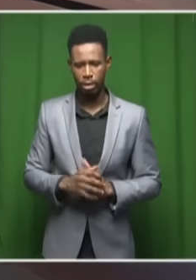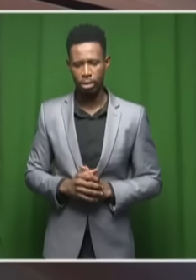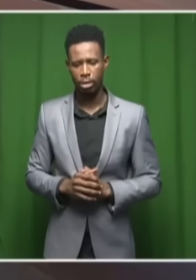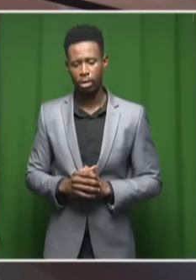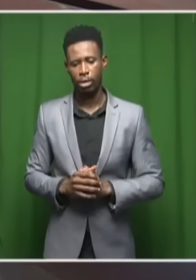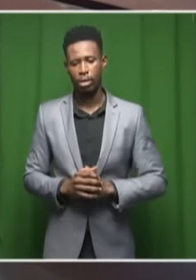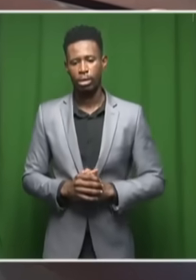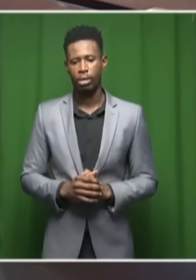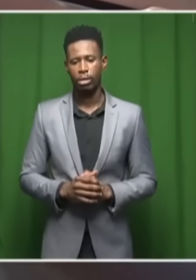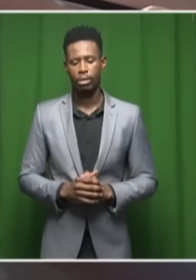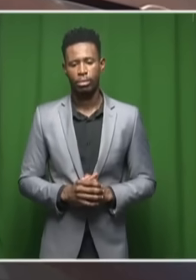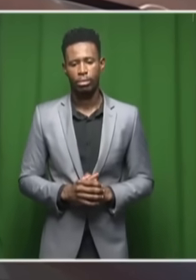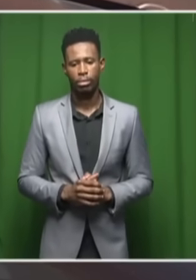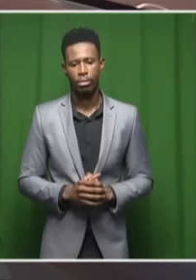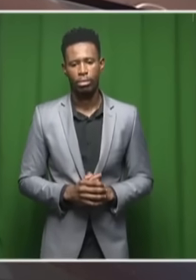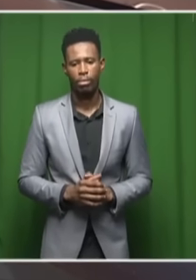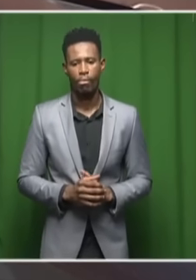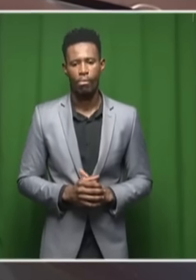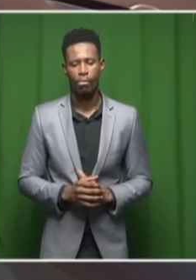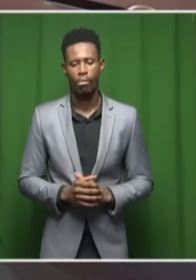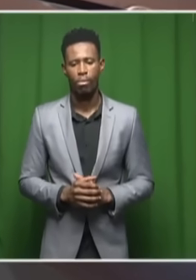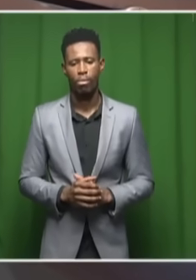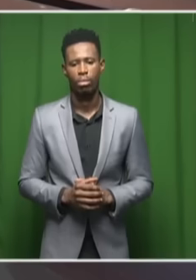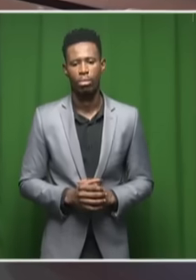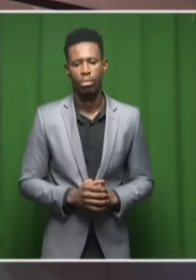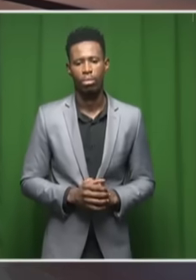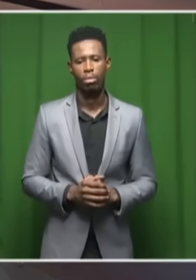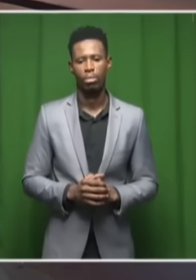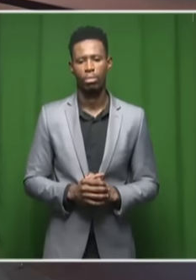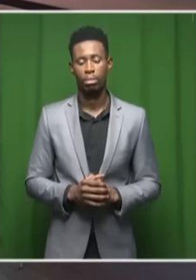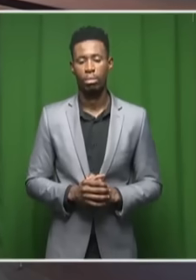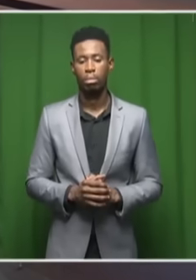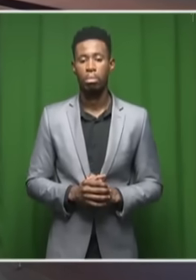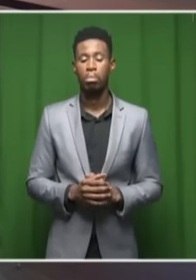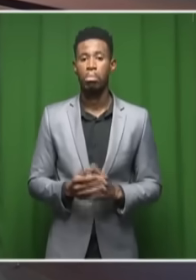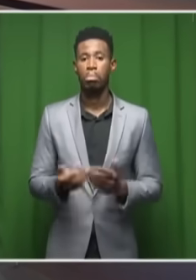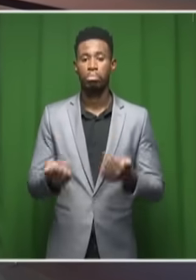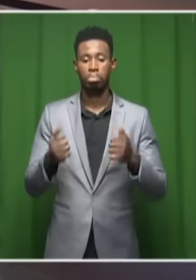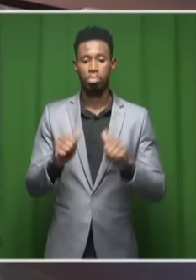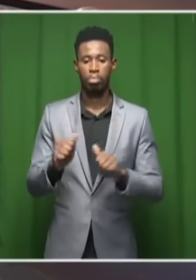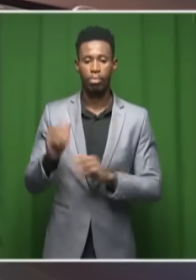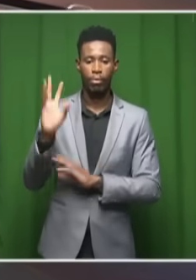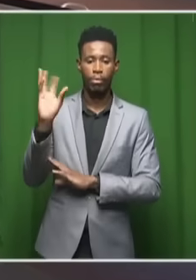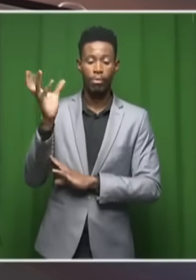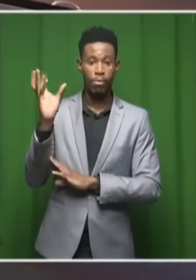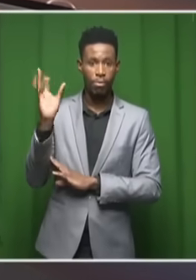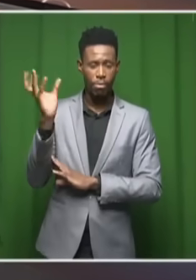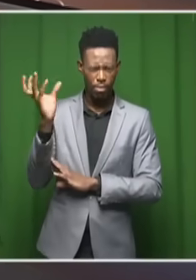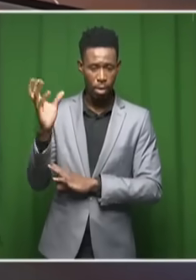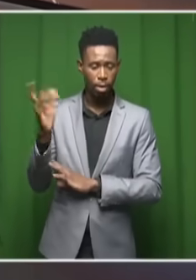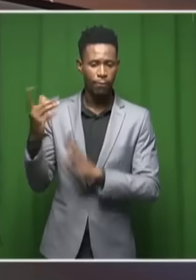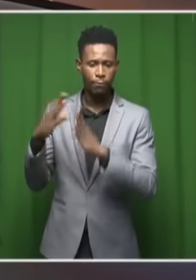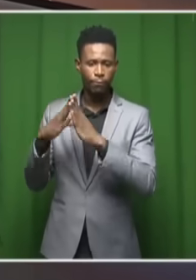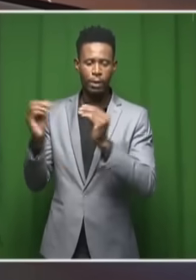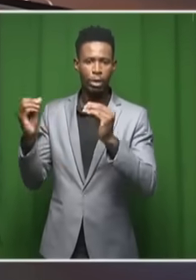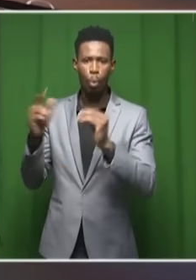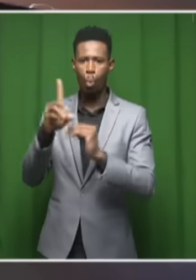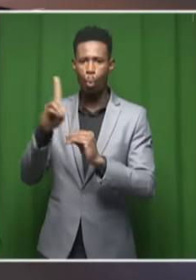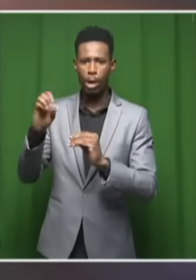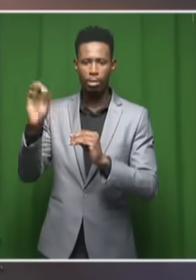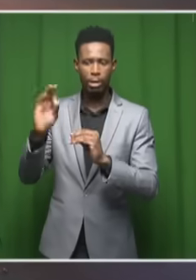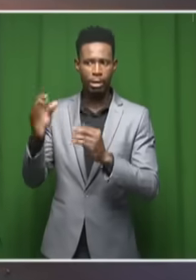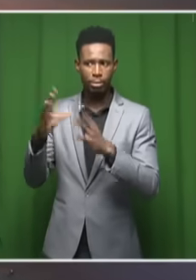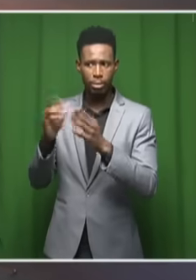2.4% of that pie there. We've got the Free State Province next. The Free State also 100% counting